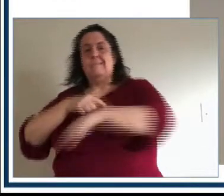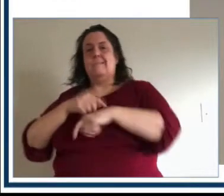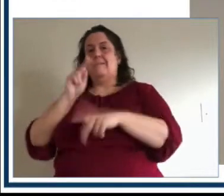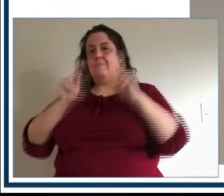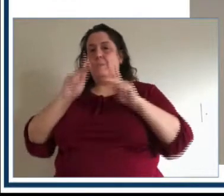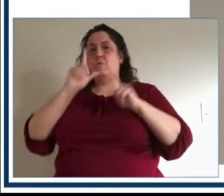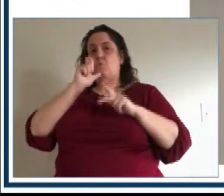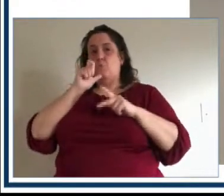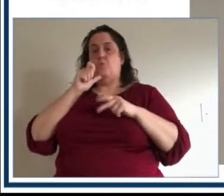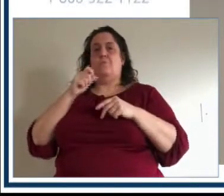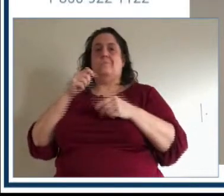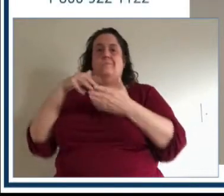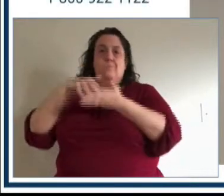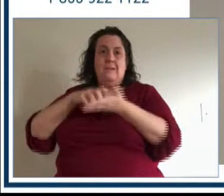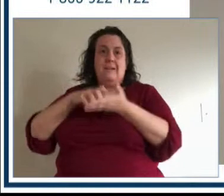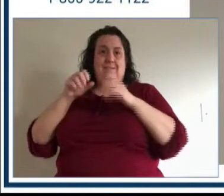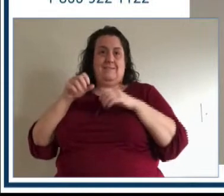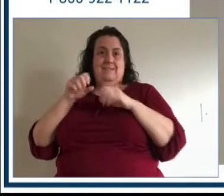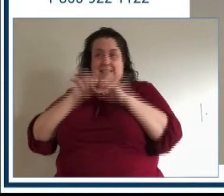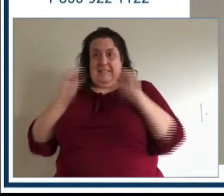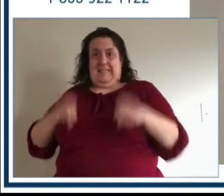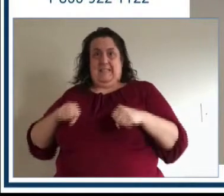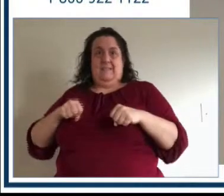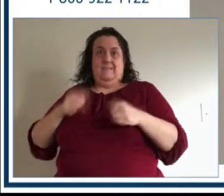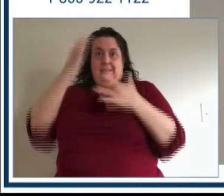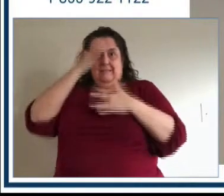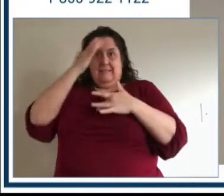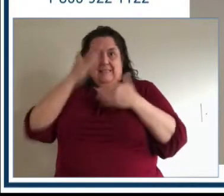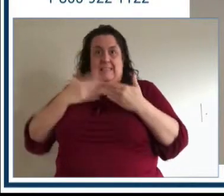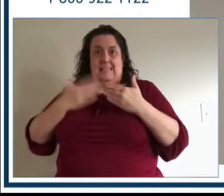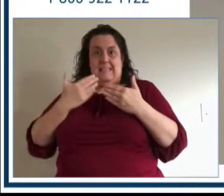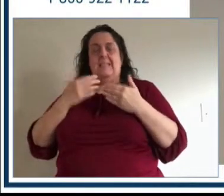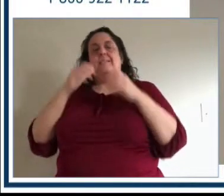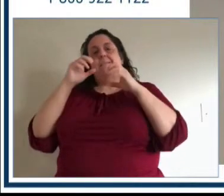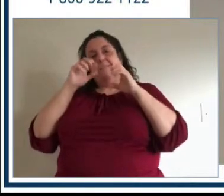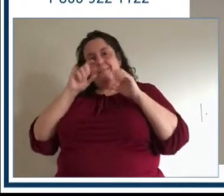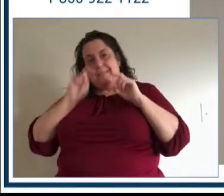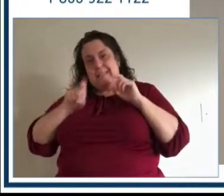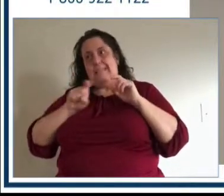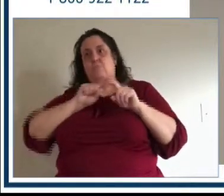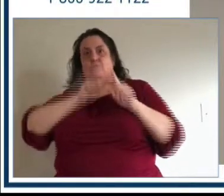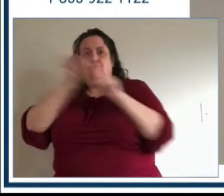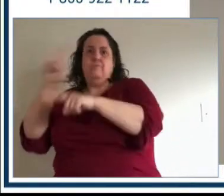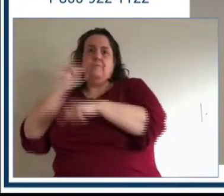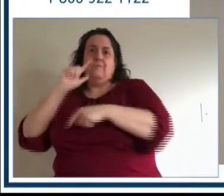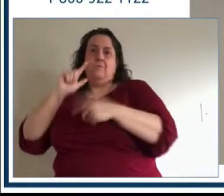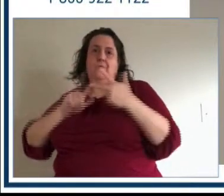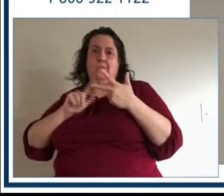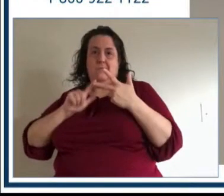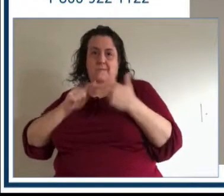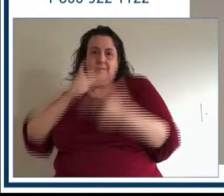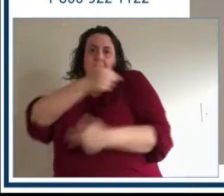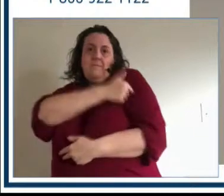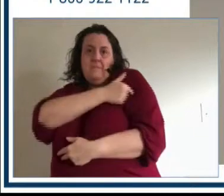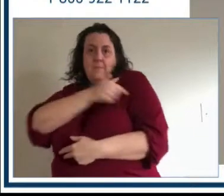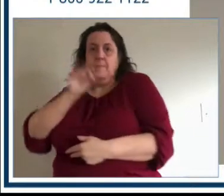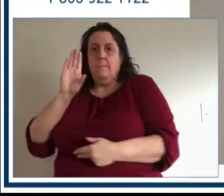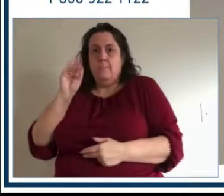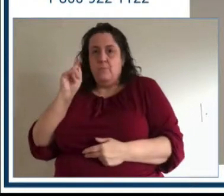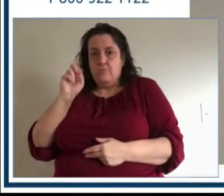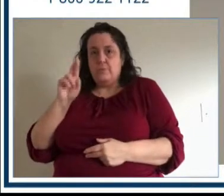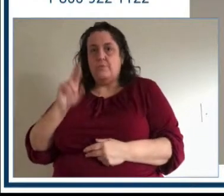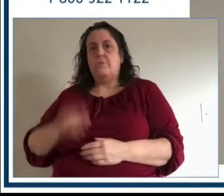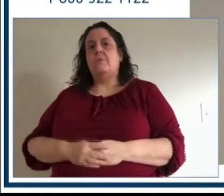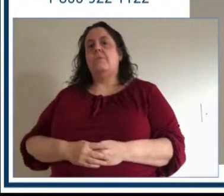dose. Those are the things we have to focus on over the next few weeks, and we'll learn more. In January, we'll understand more about this variant and what